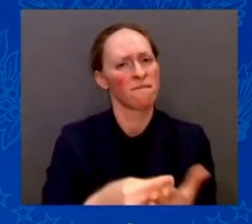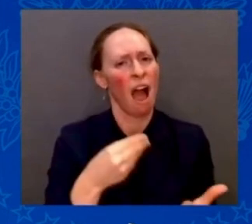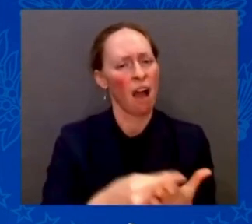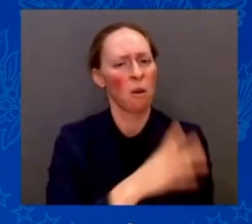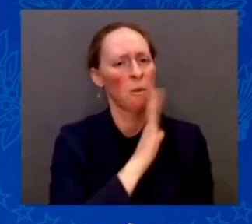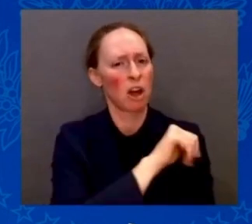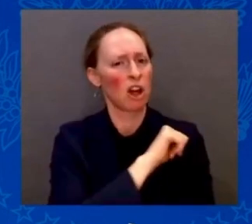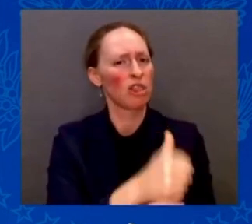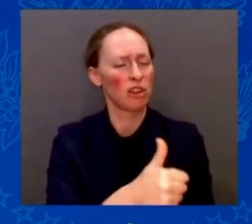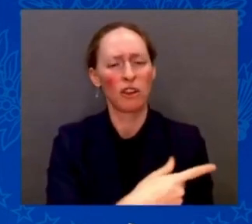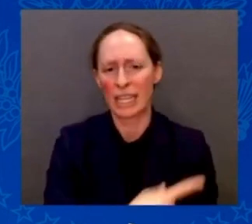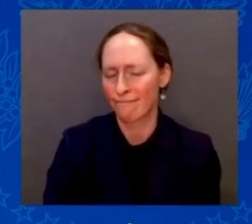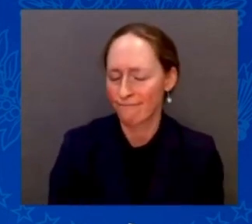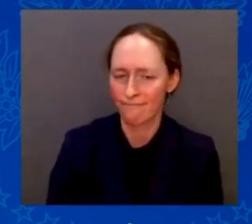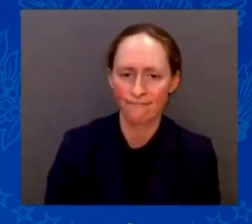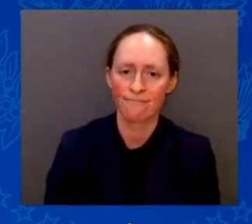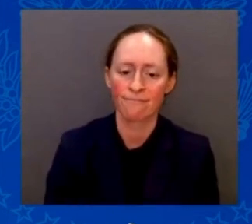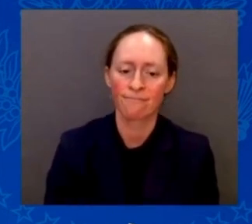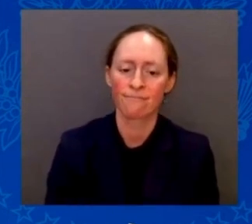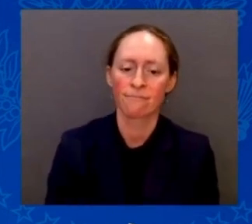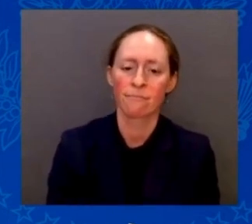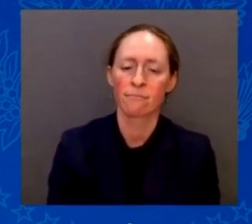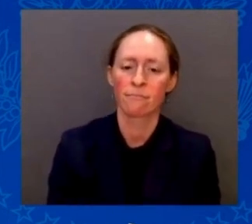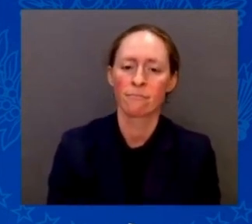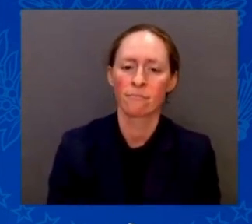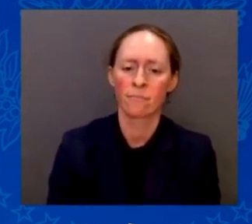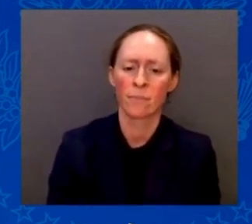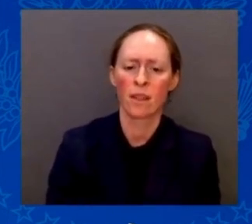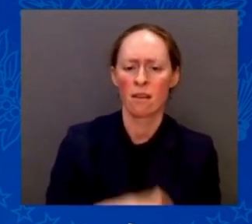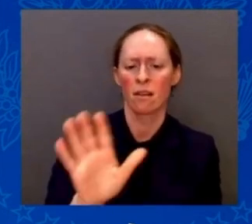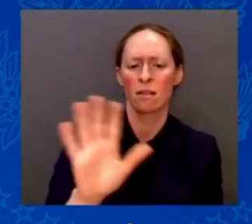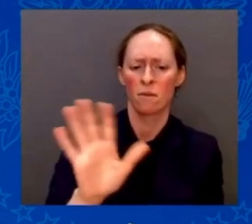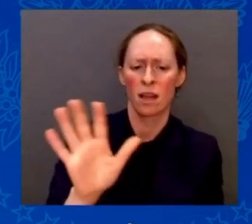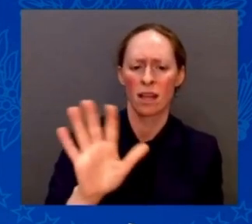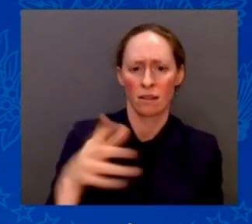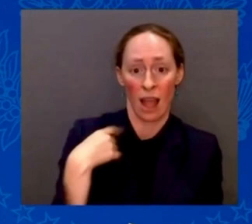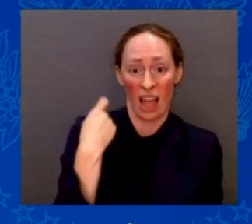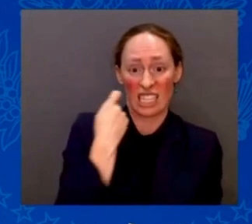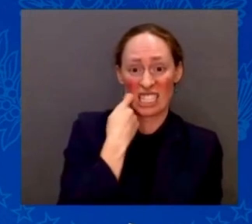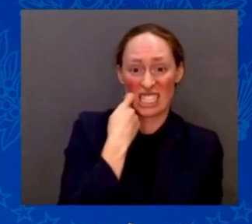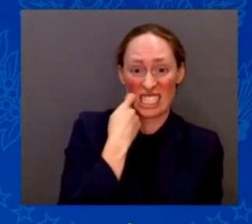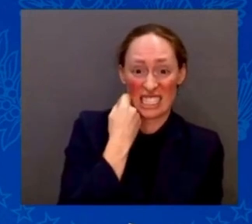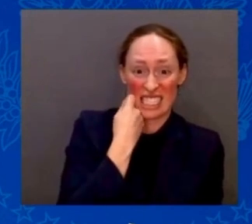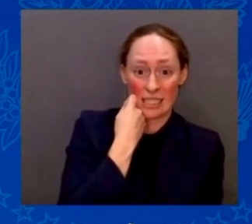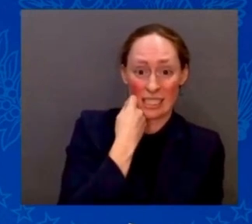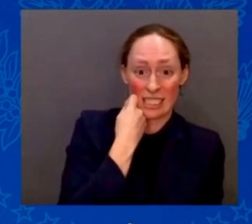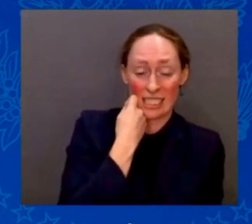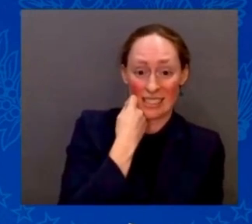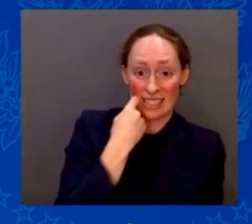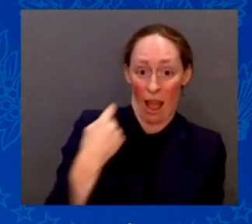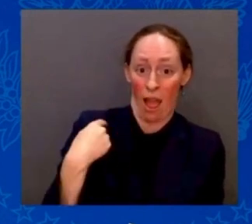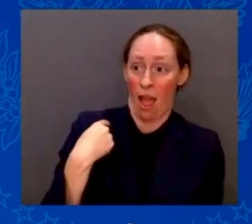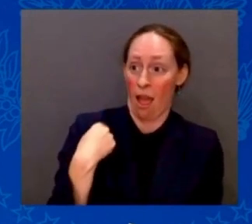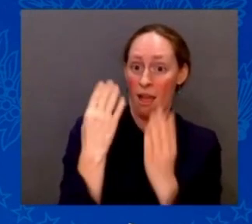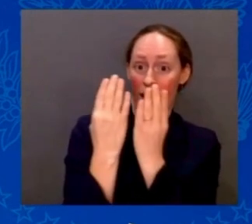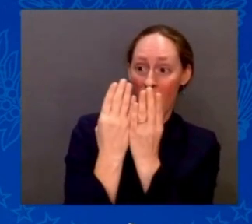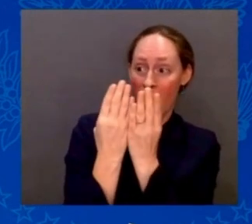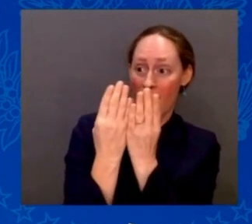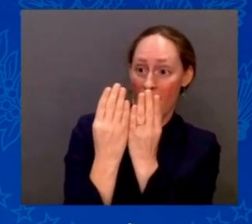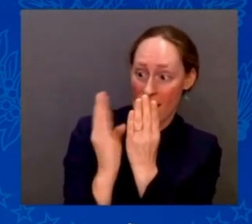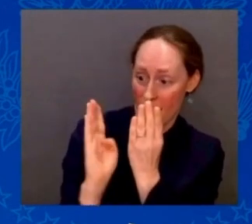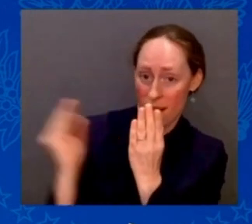way, I just heard, literally, coming out, and Mitch is a friend, as you know, not a